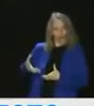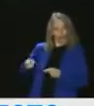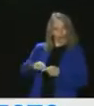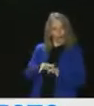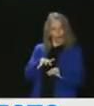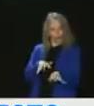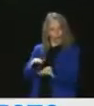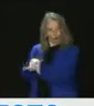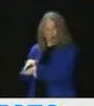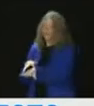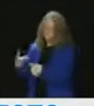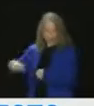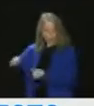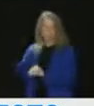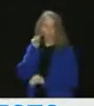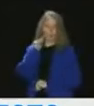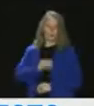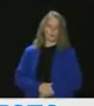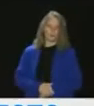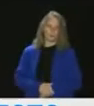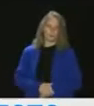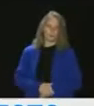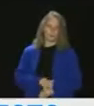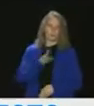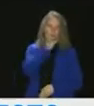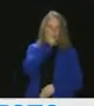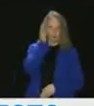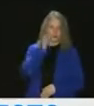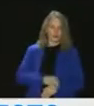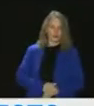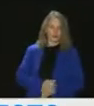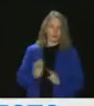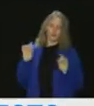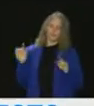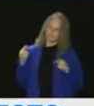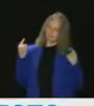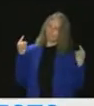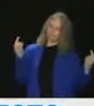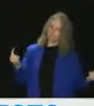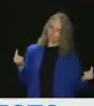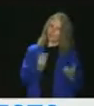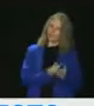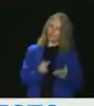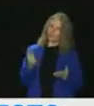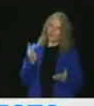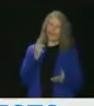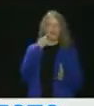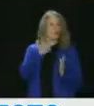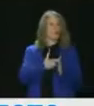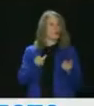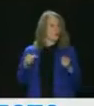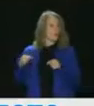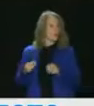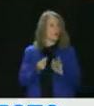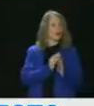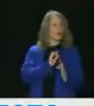Dans les dernières semaines, on a vu que des fonds. In recent weeks, we saw that funds were brought up to